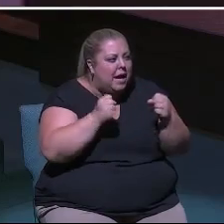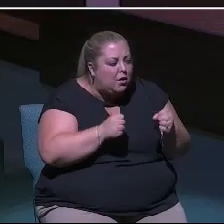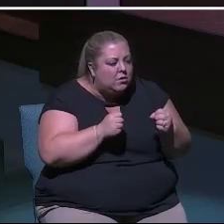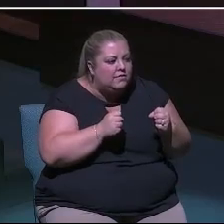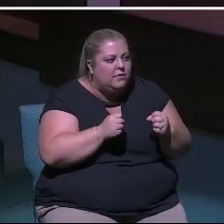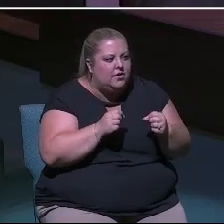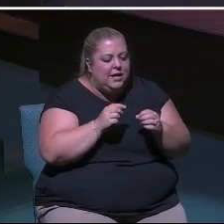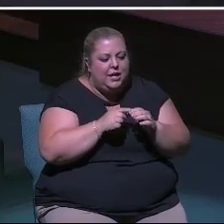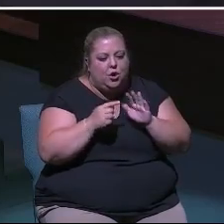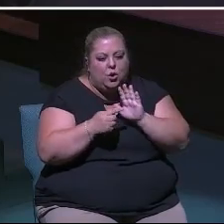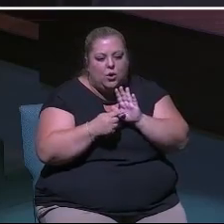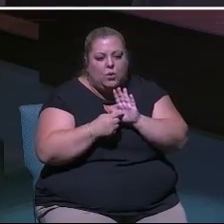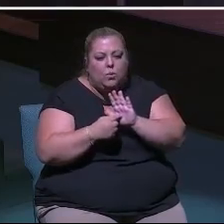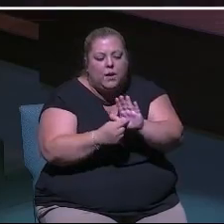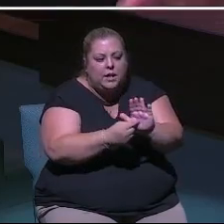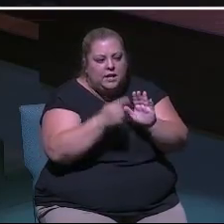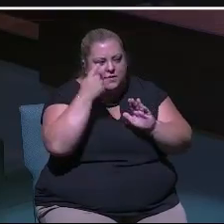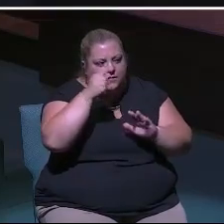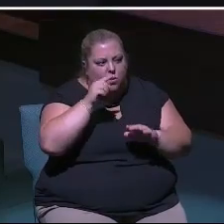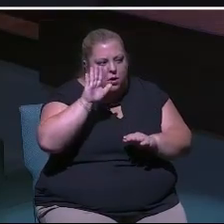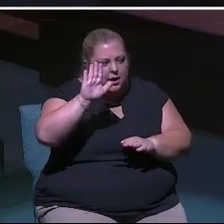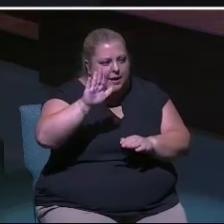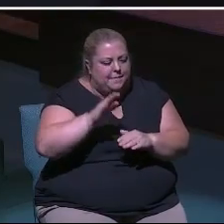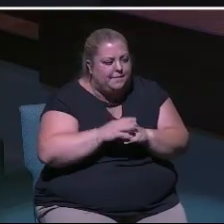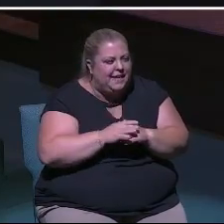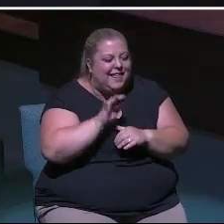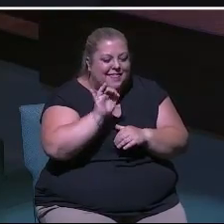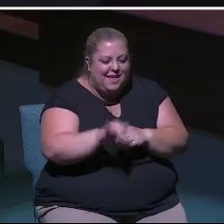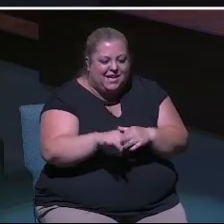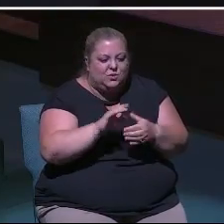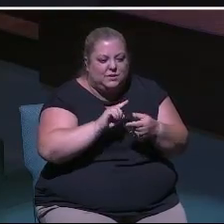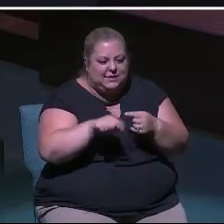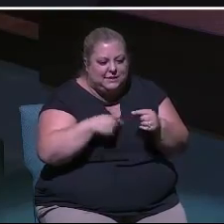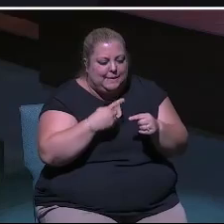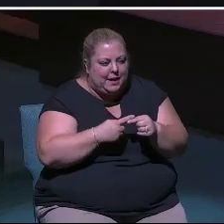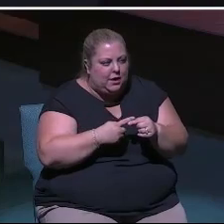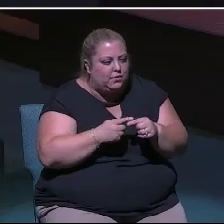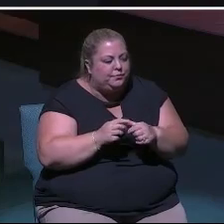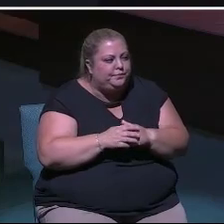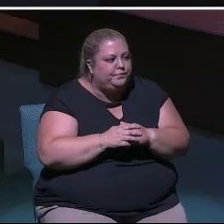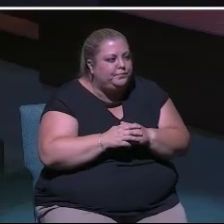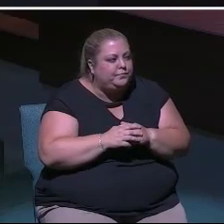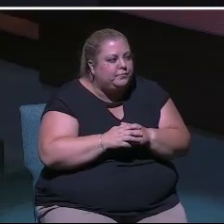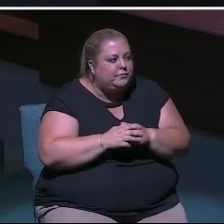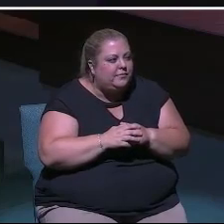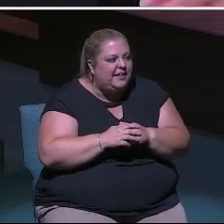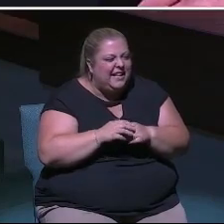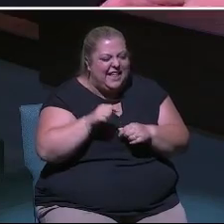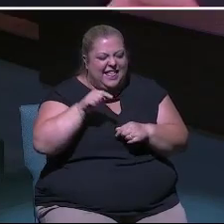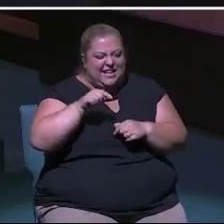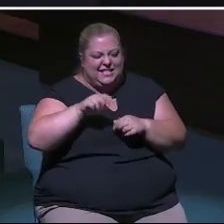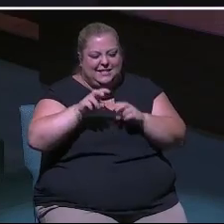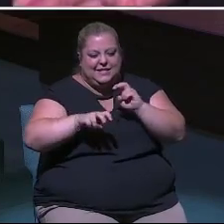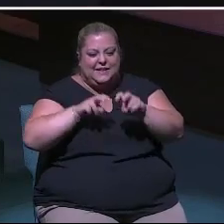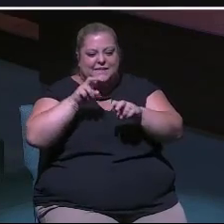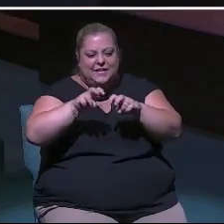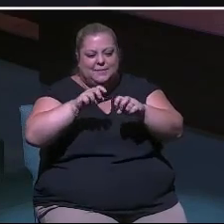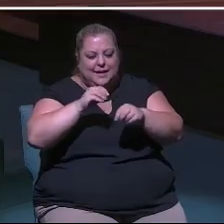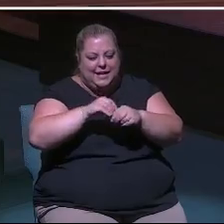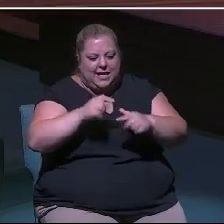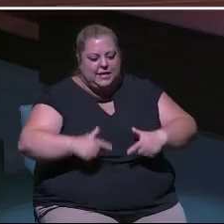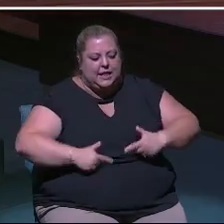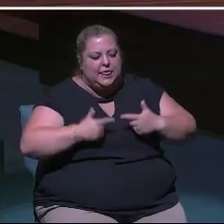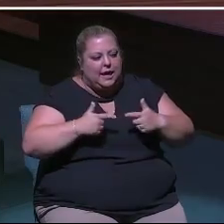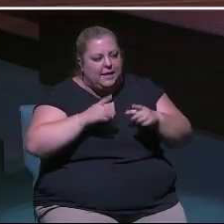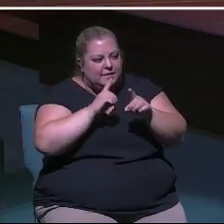witness for him. That's what this is about. This is an investment in the lives of the disciples and in